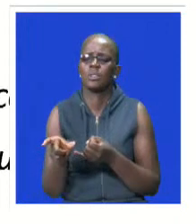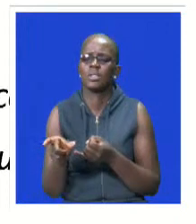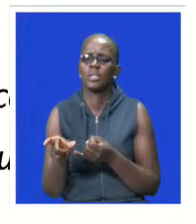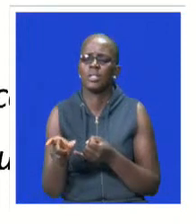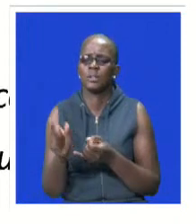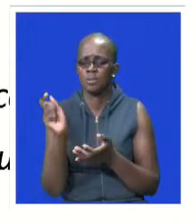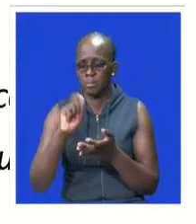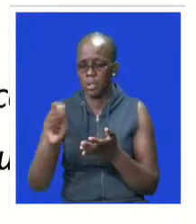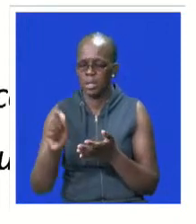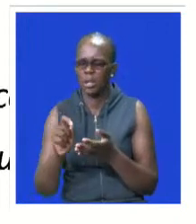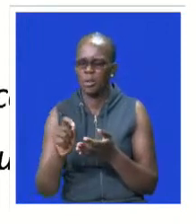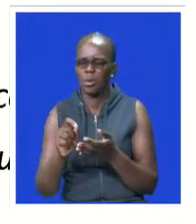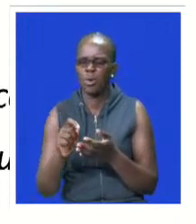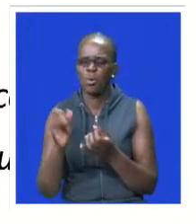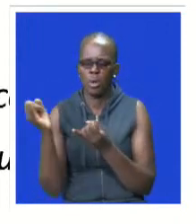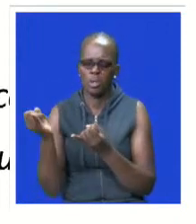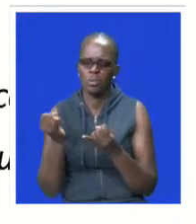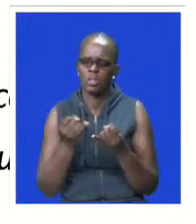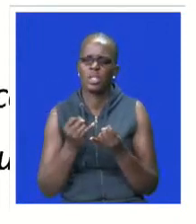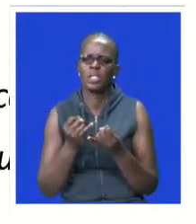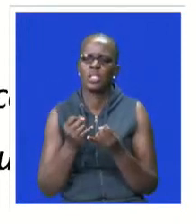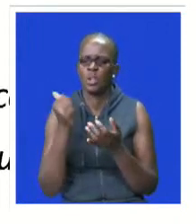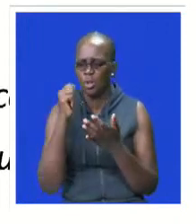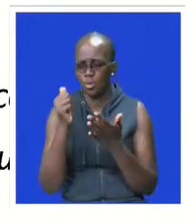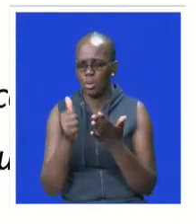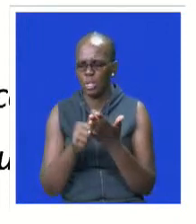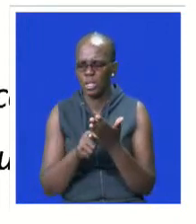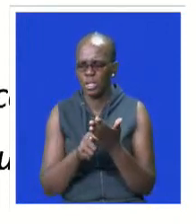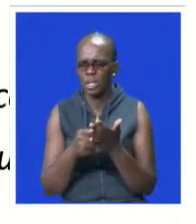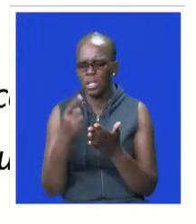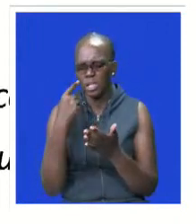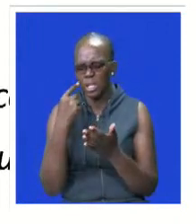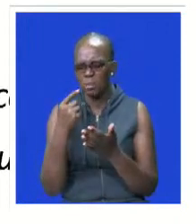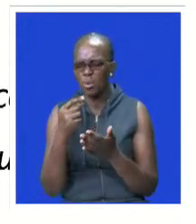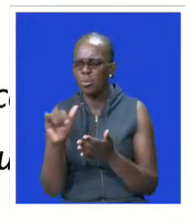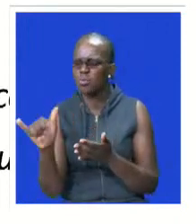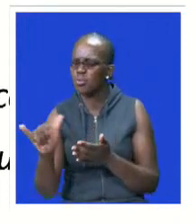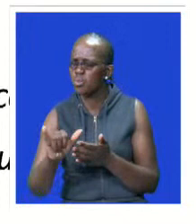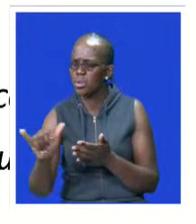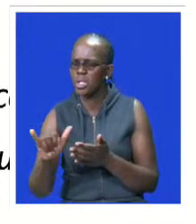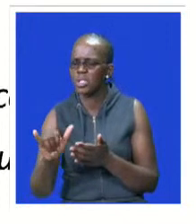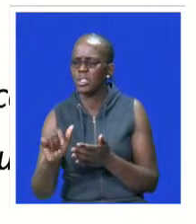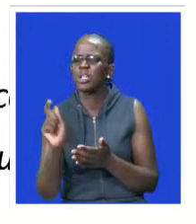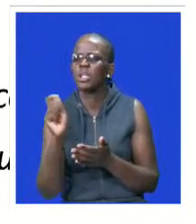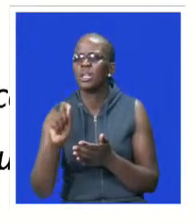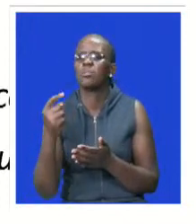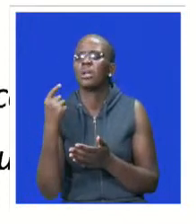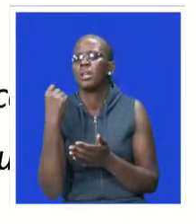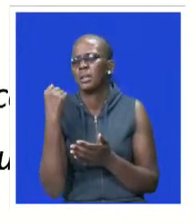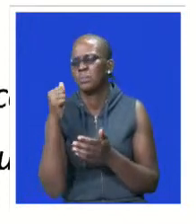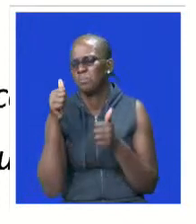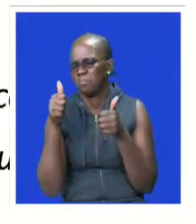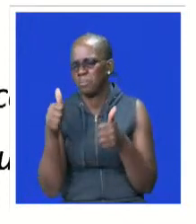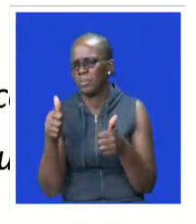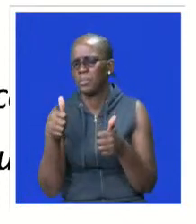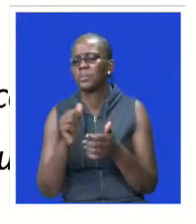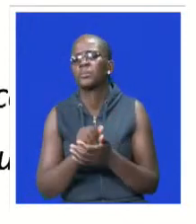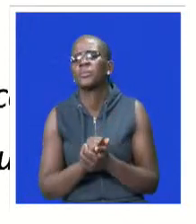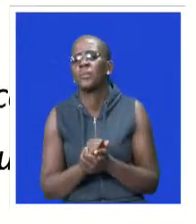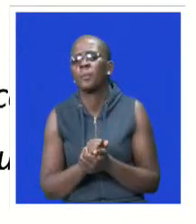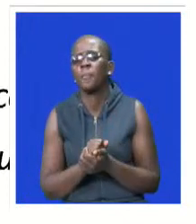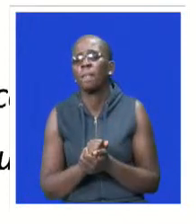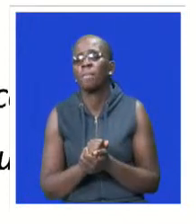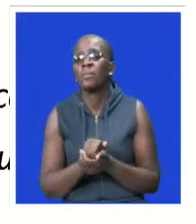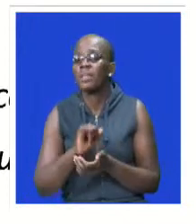letter. And we need to compare the two. Which one would you say it is written well? The first one here, I'll call this first one